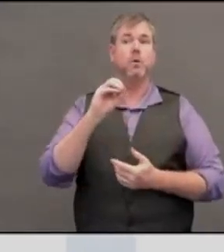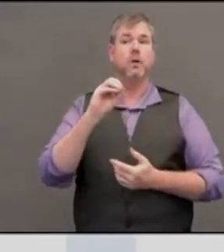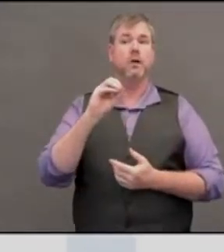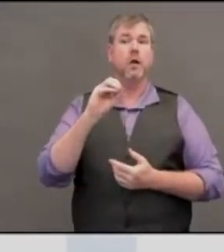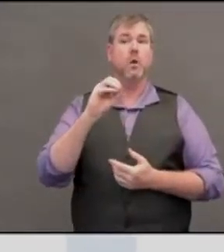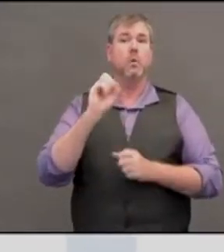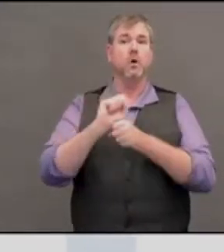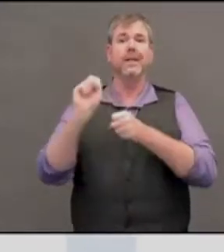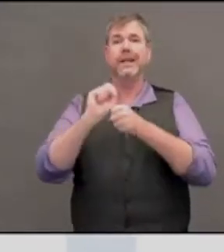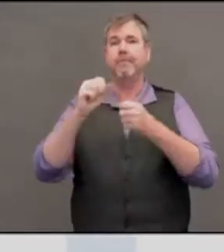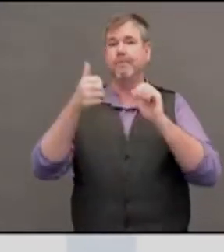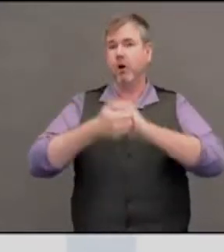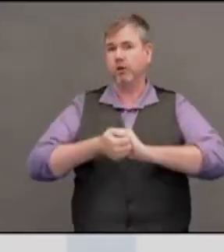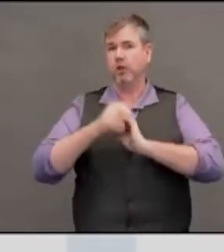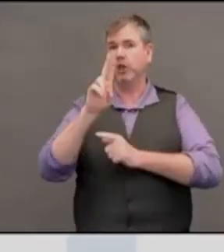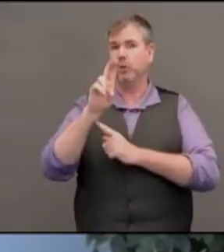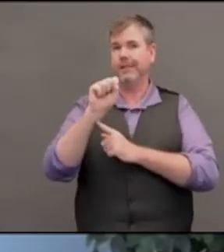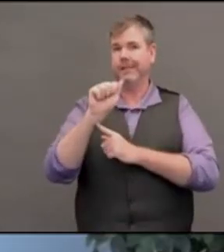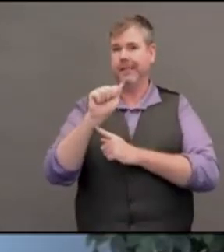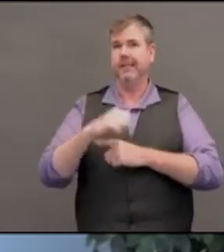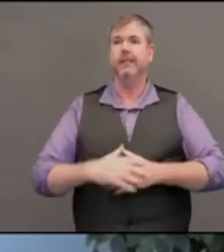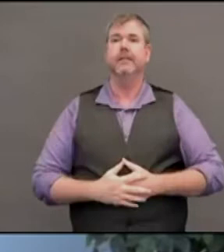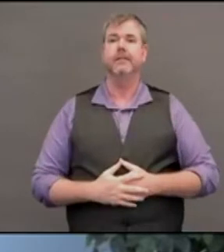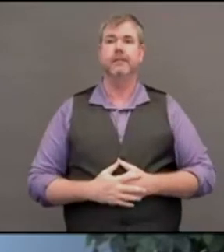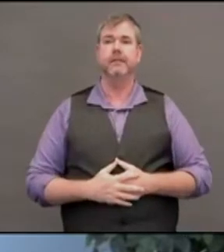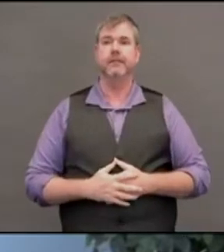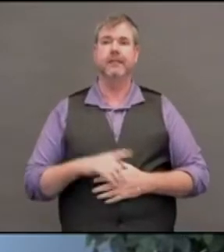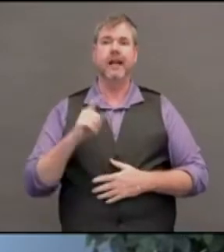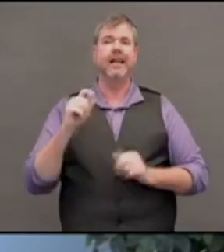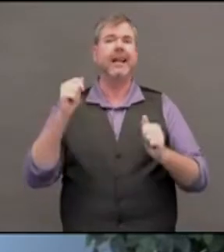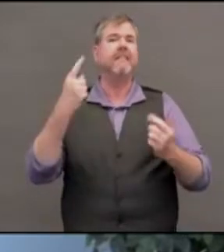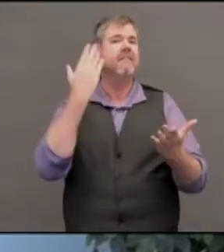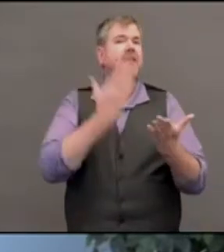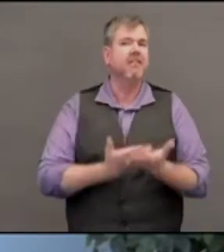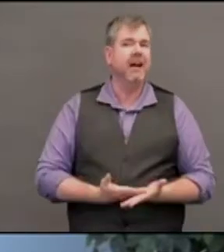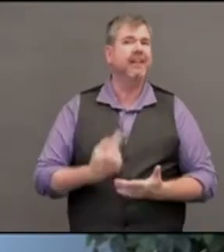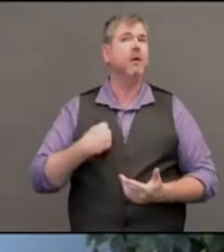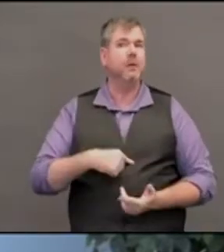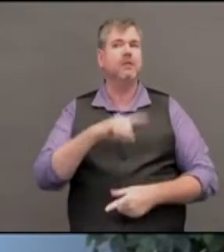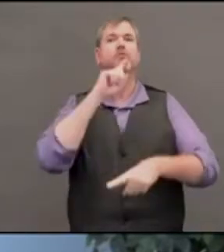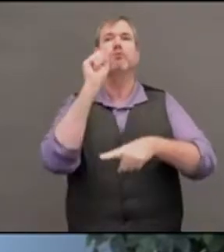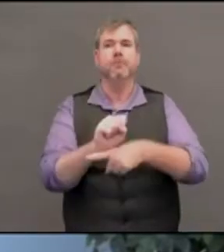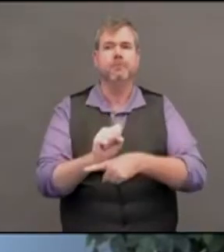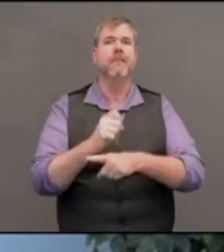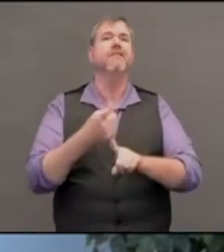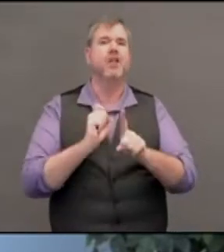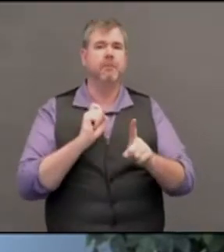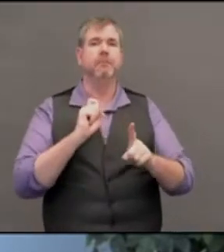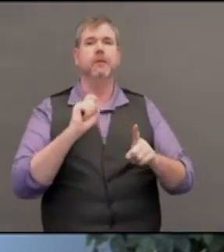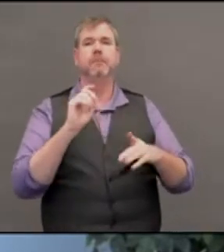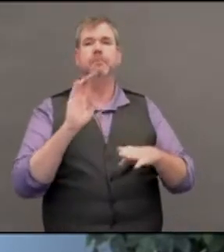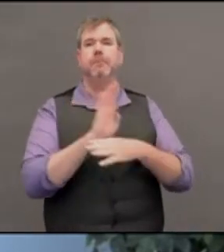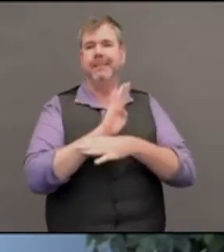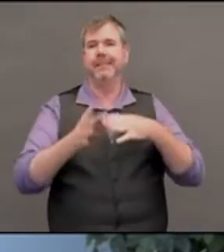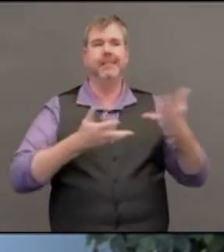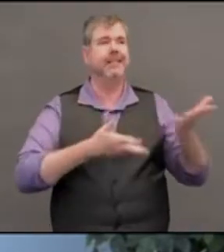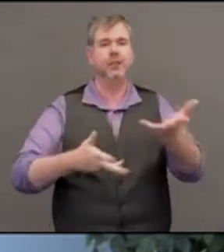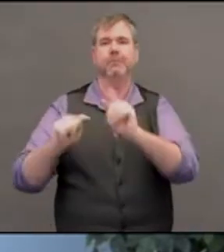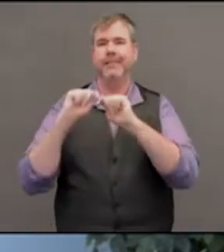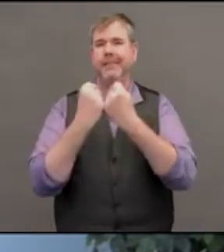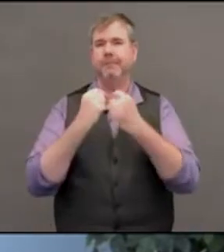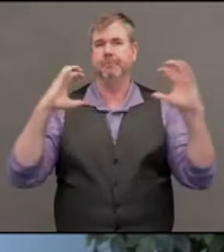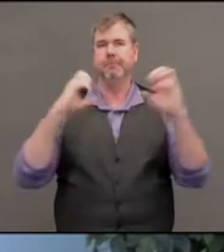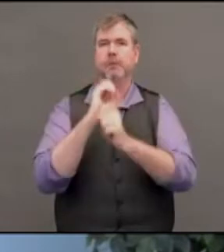that we're part of the business engagement team. Okay, so talk about some of the resources that you provide for these businesses when you go